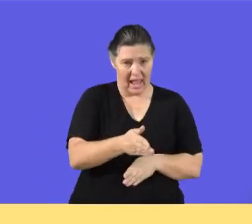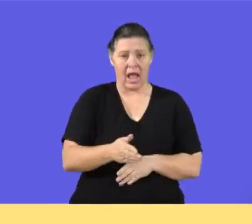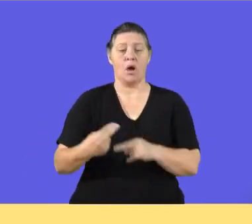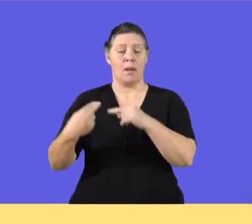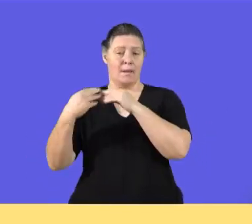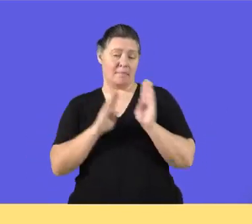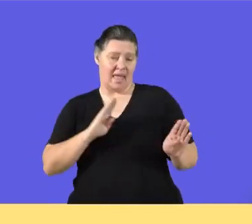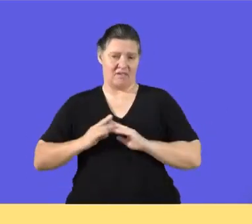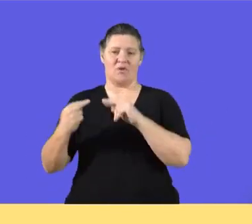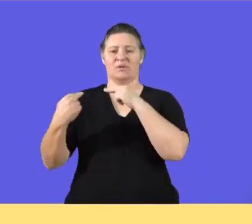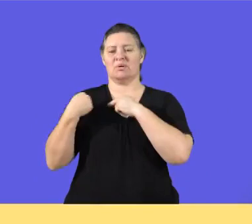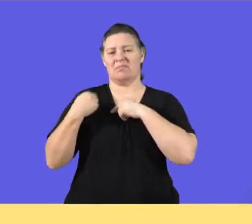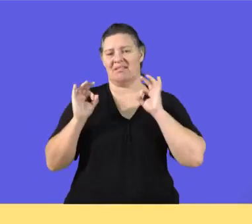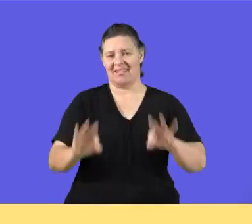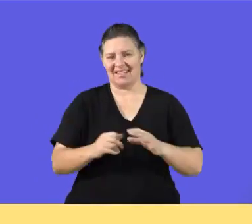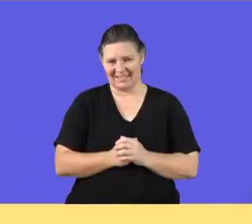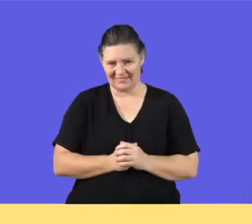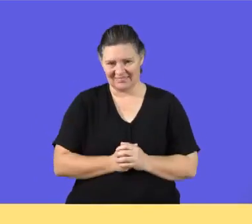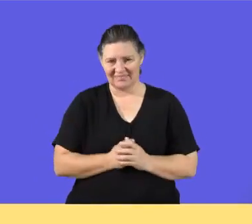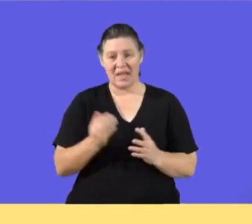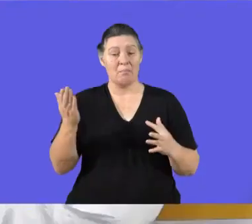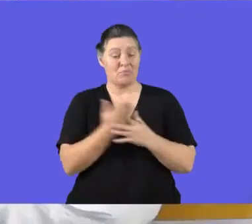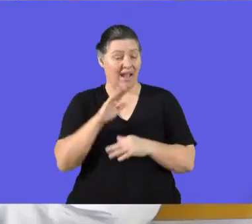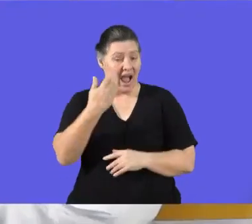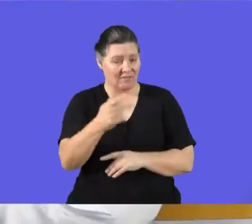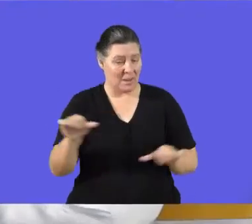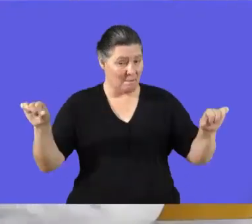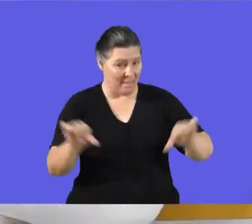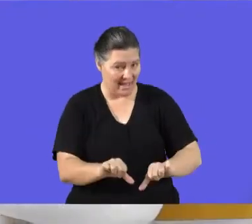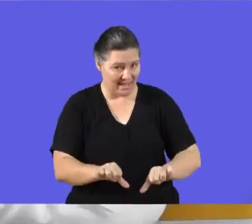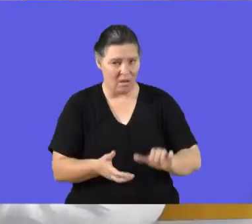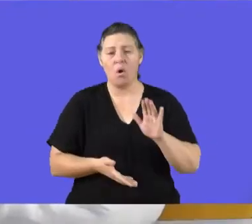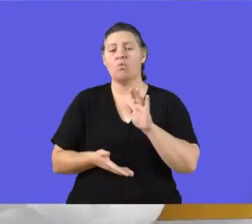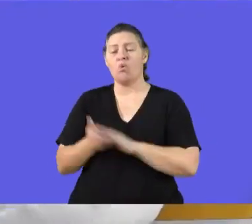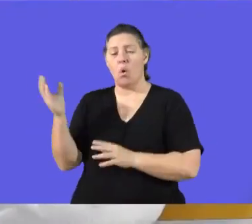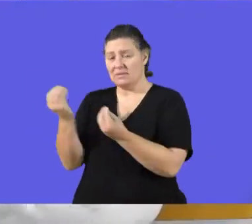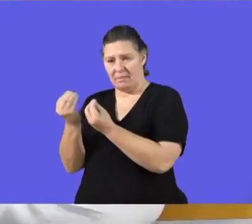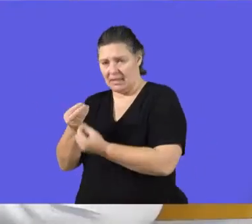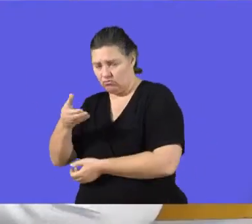to encourage responsible behavior. Dear learners, I'm